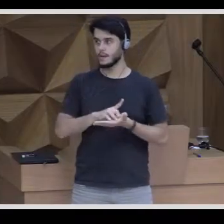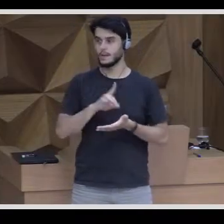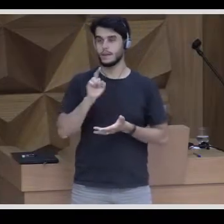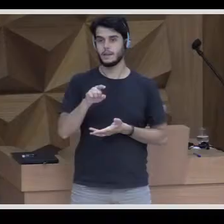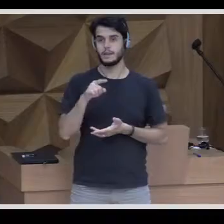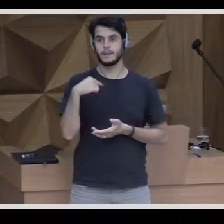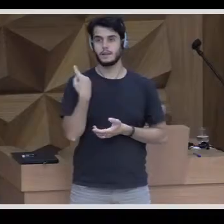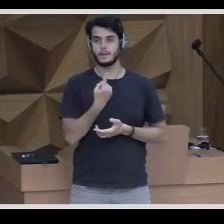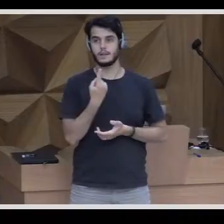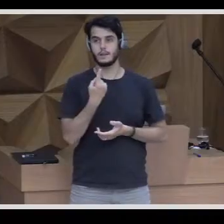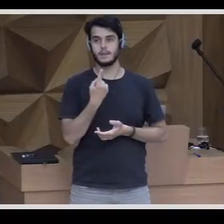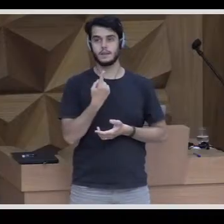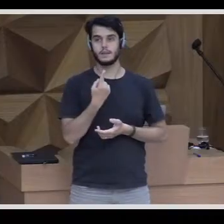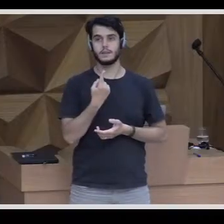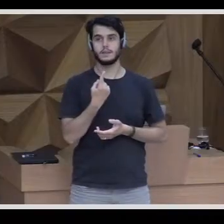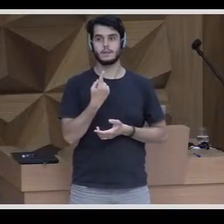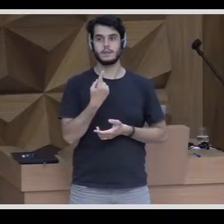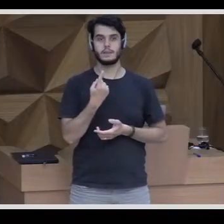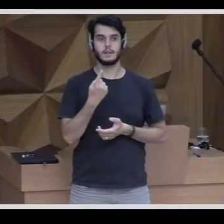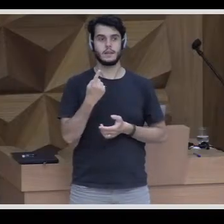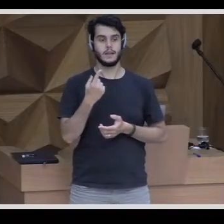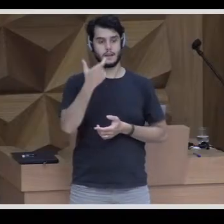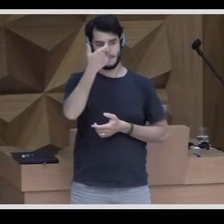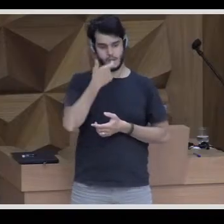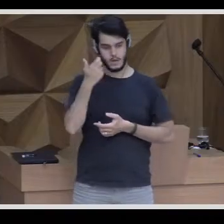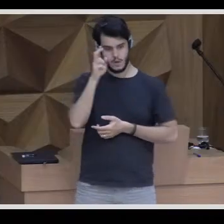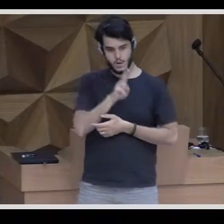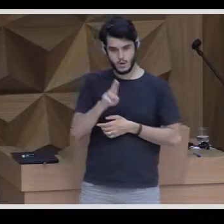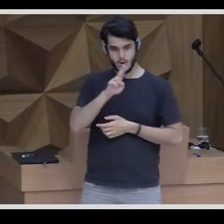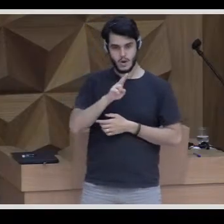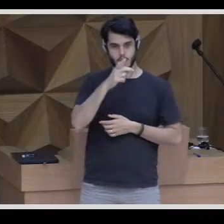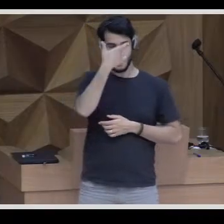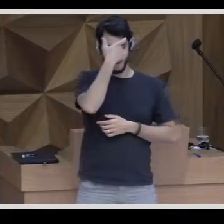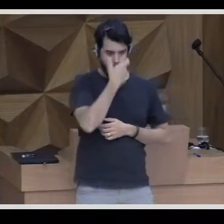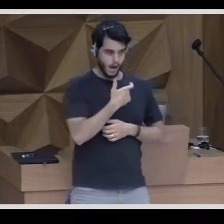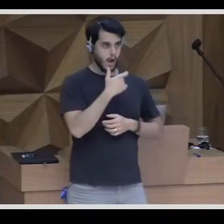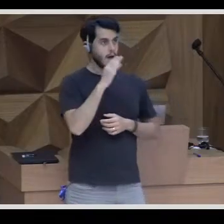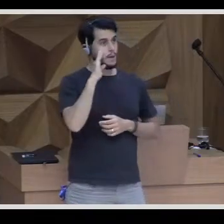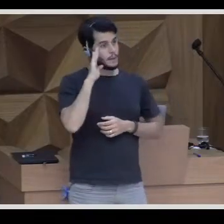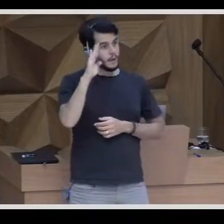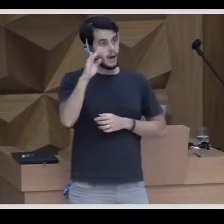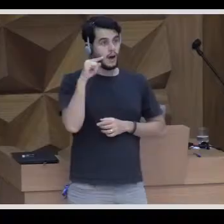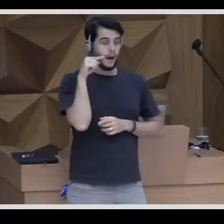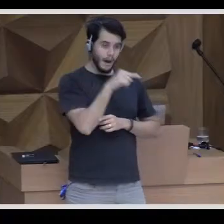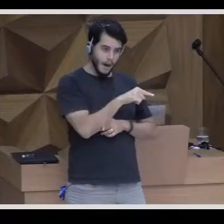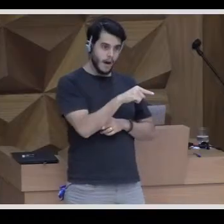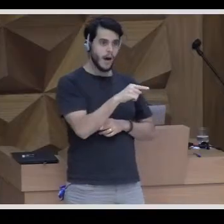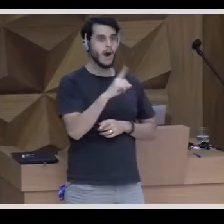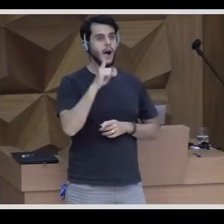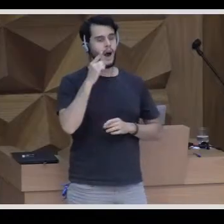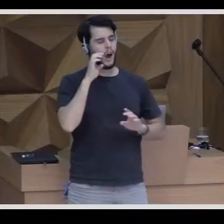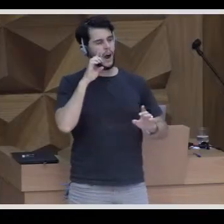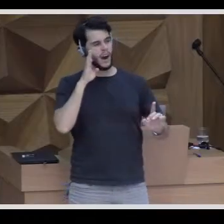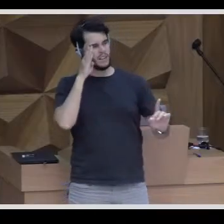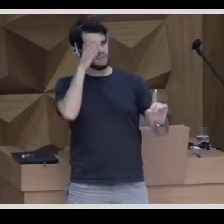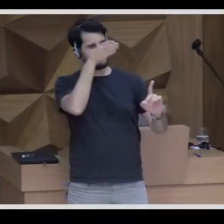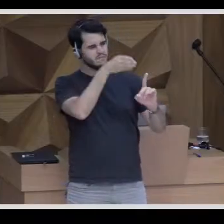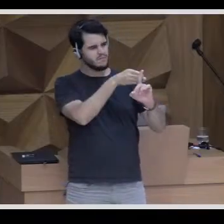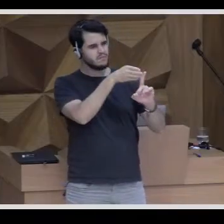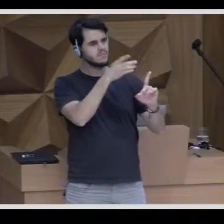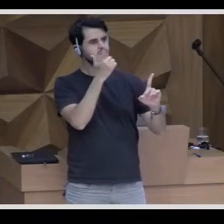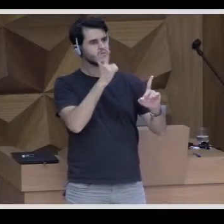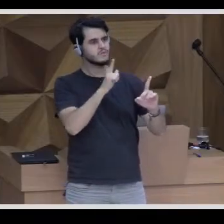human being, in the middle of every single decision. And we aim to gather data that supports what